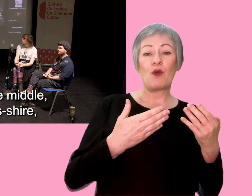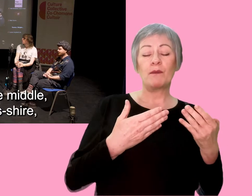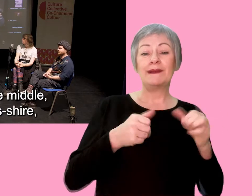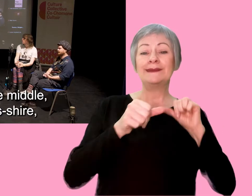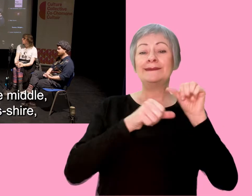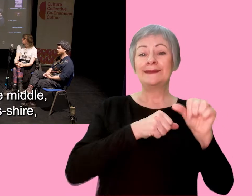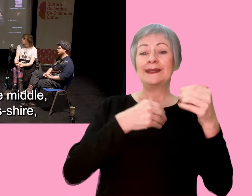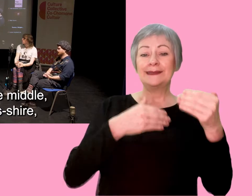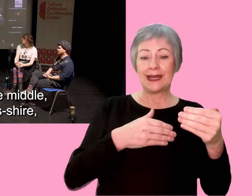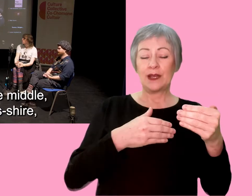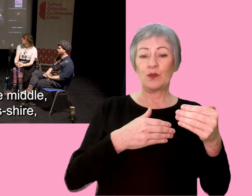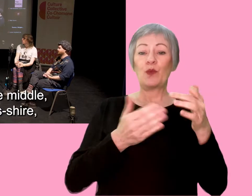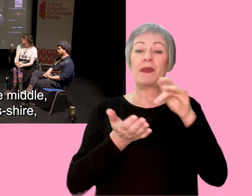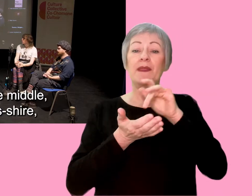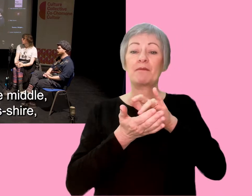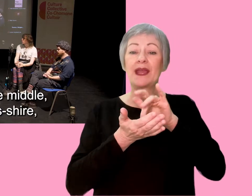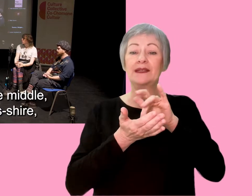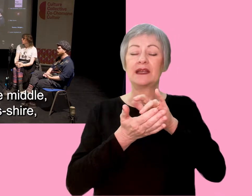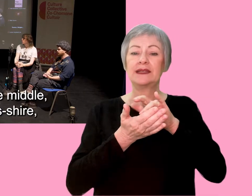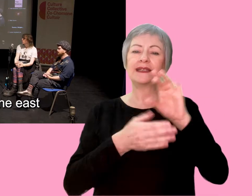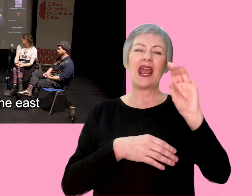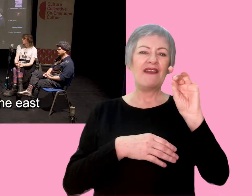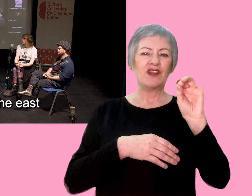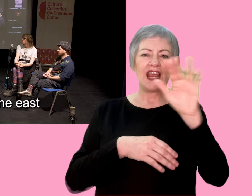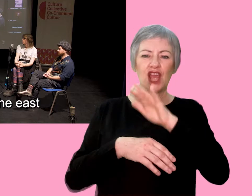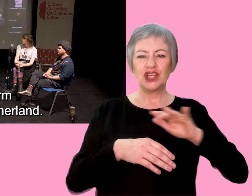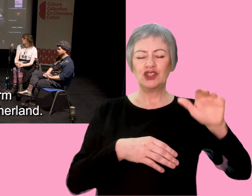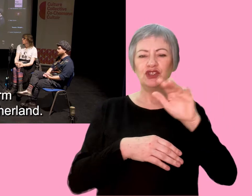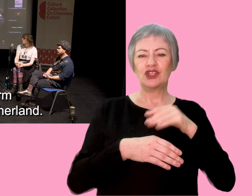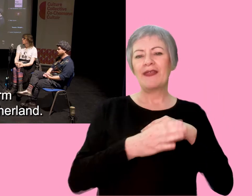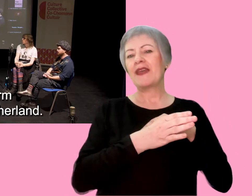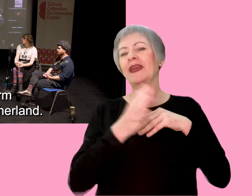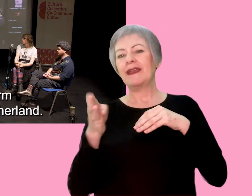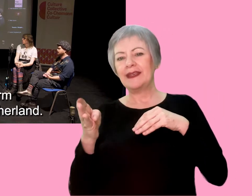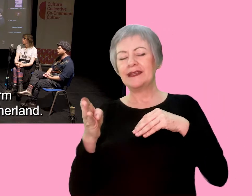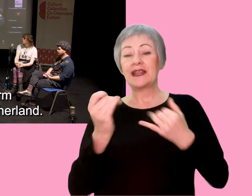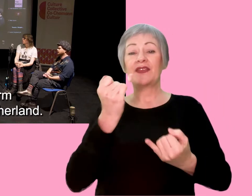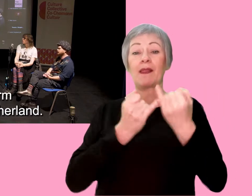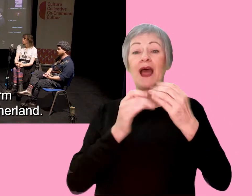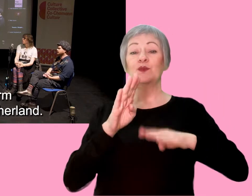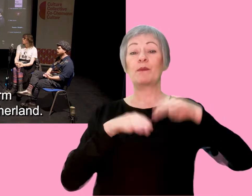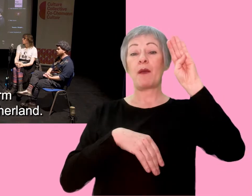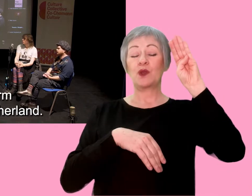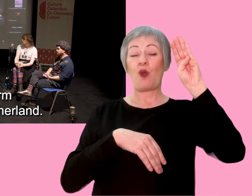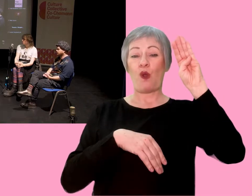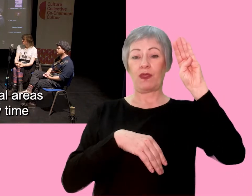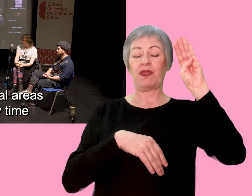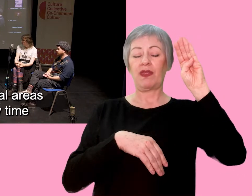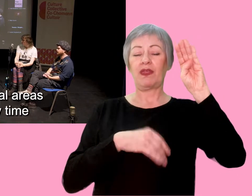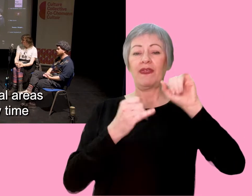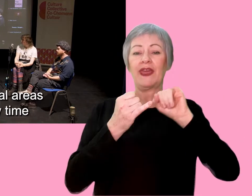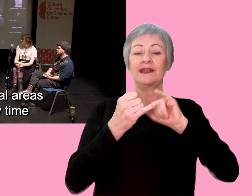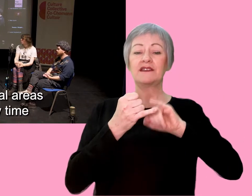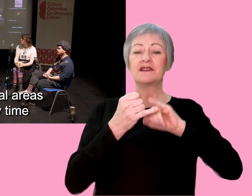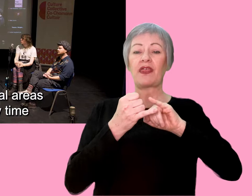Next term will be in the middle, I guess, of Inverness Shire. Then we'll be in the east. And then the last term will be up north in Sutherland. So even the